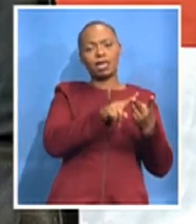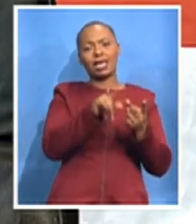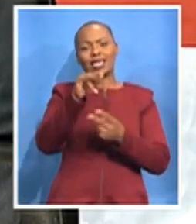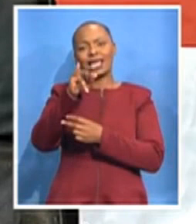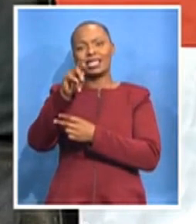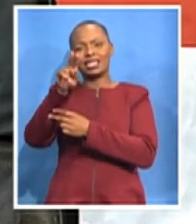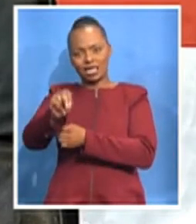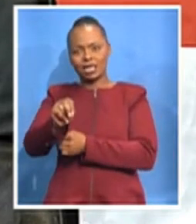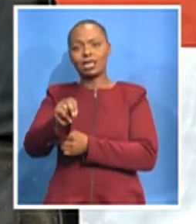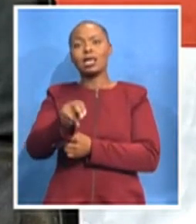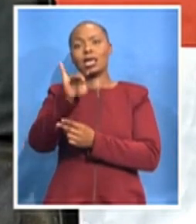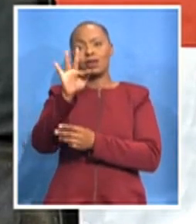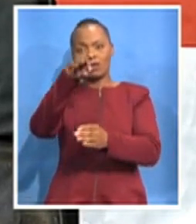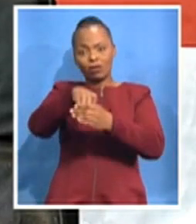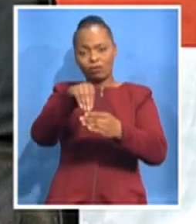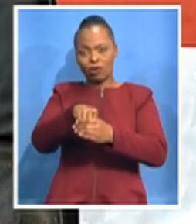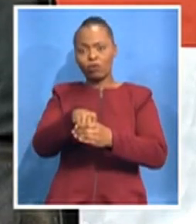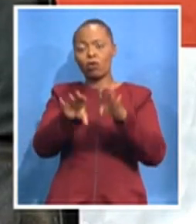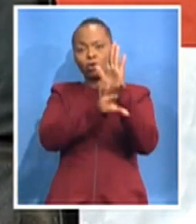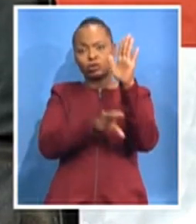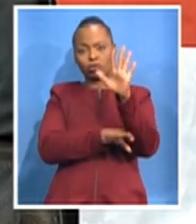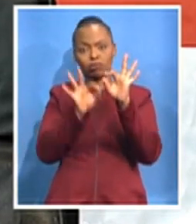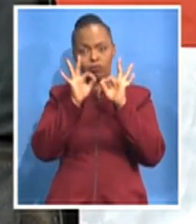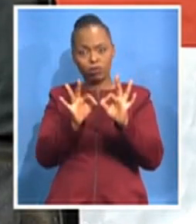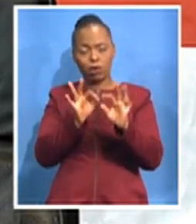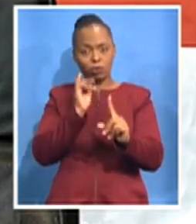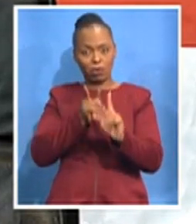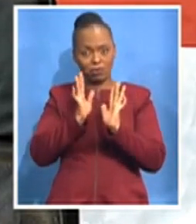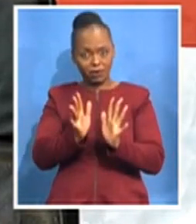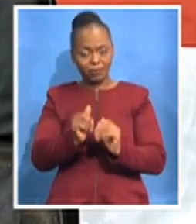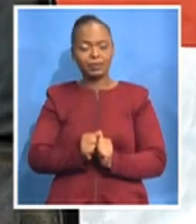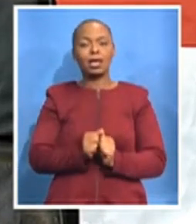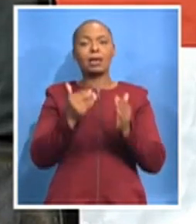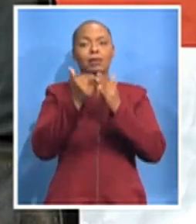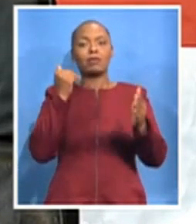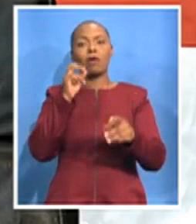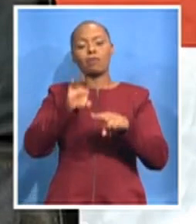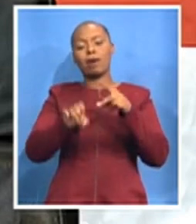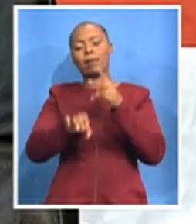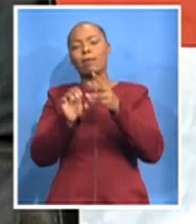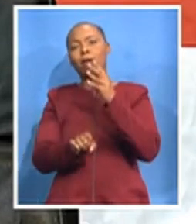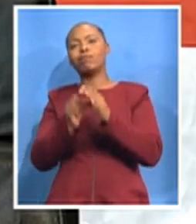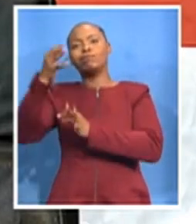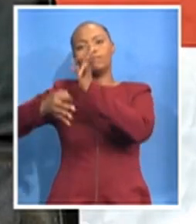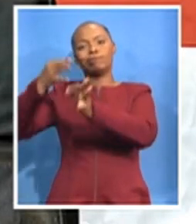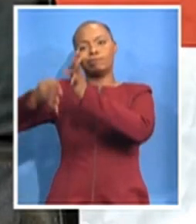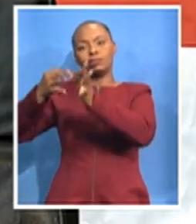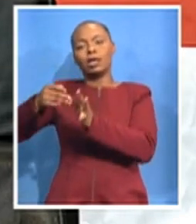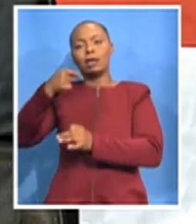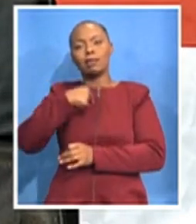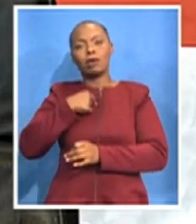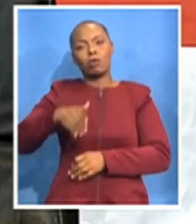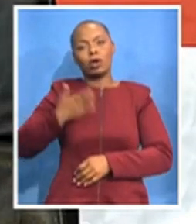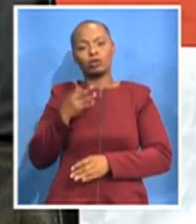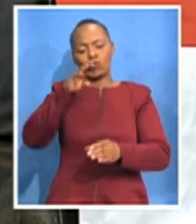constitutes improper conduct. Before dealing with the findings, let me provide a bit of context to help the public